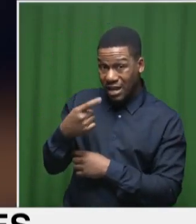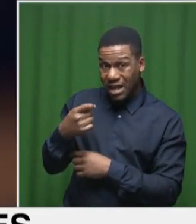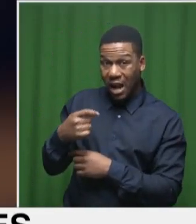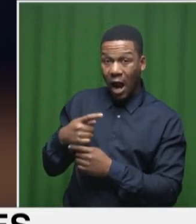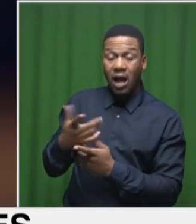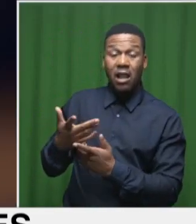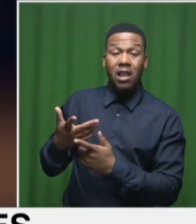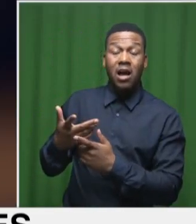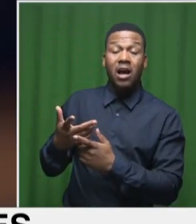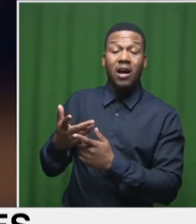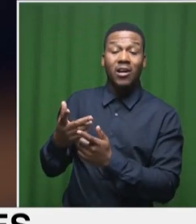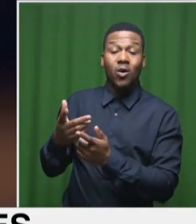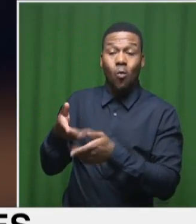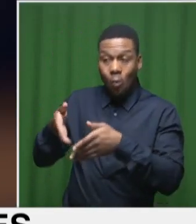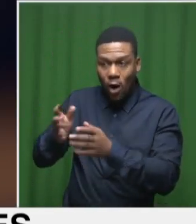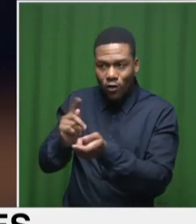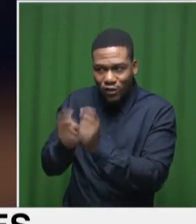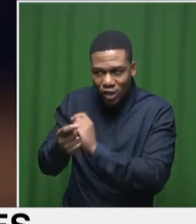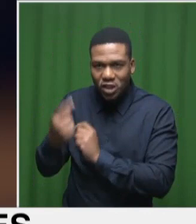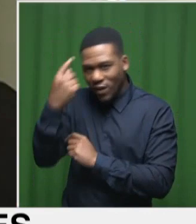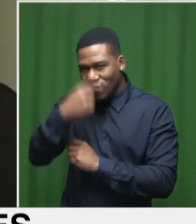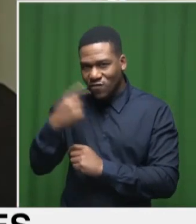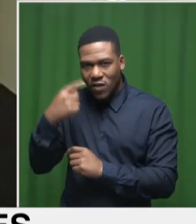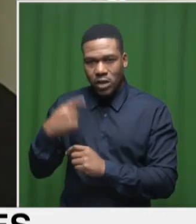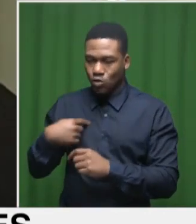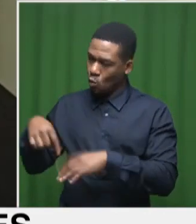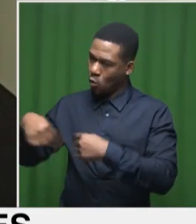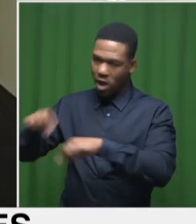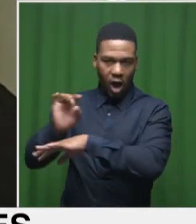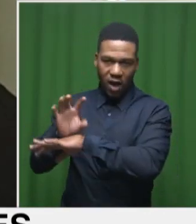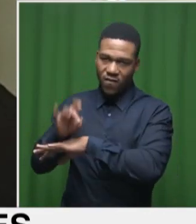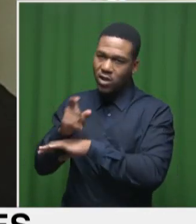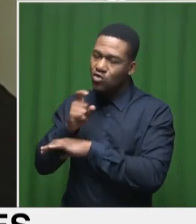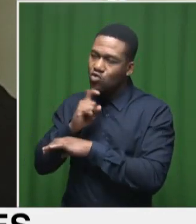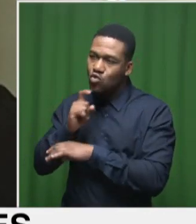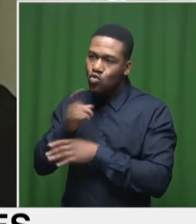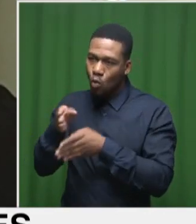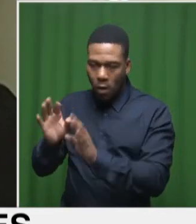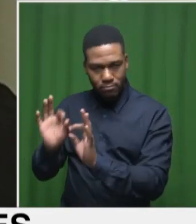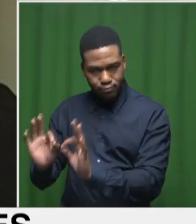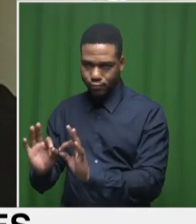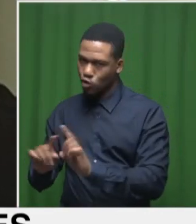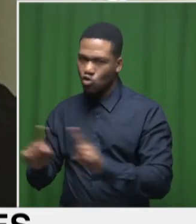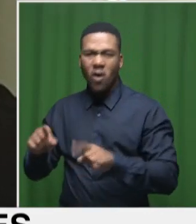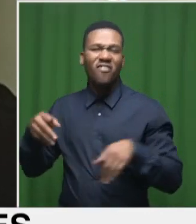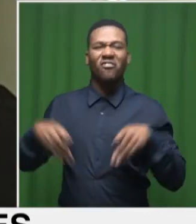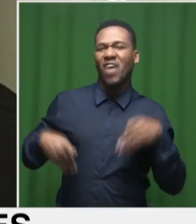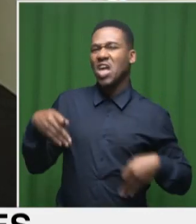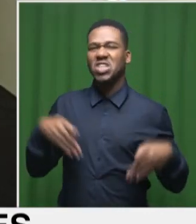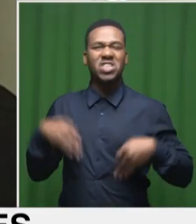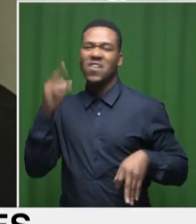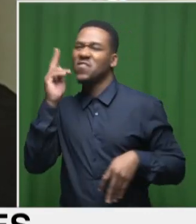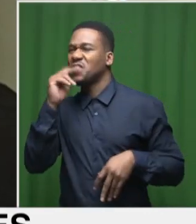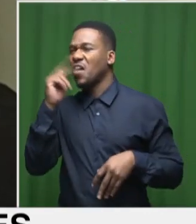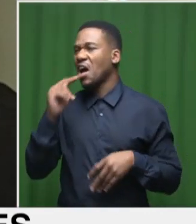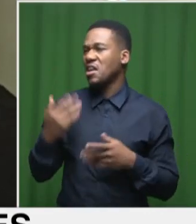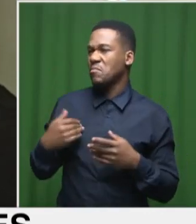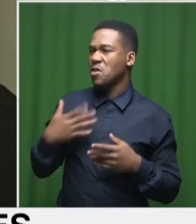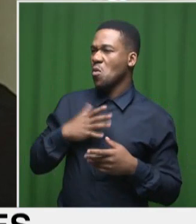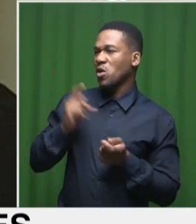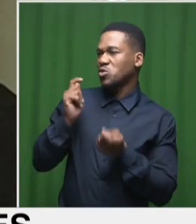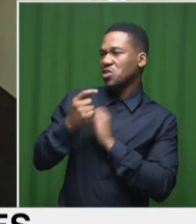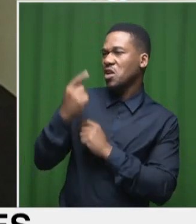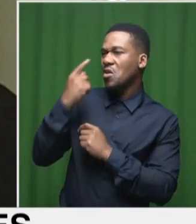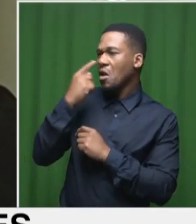to the fox eye or the doll lips or the, you know, we try to discourage that. We say, look, timeless elegance is something